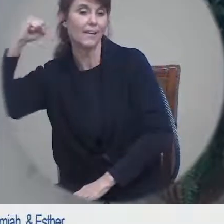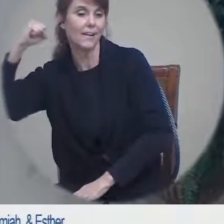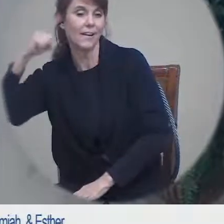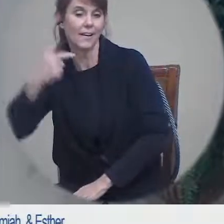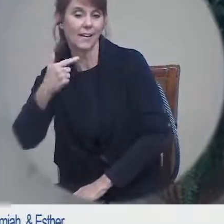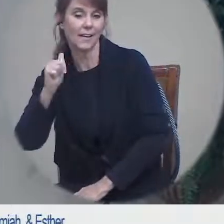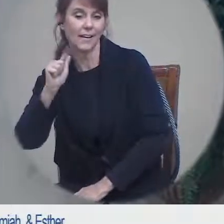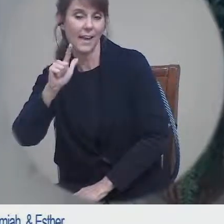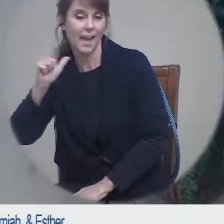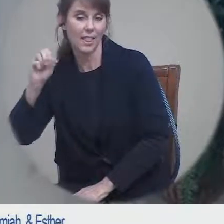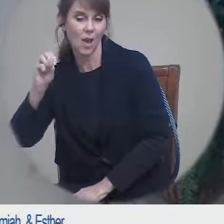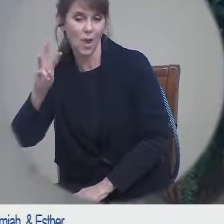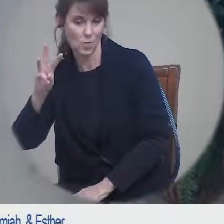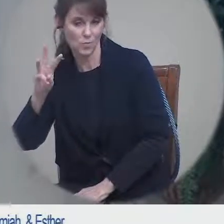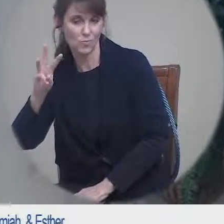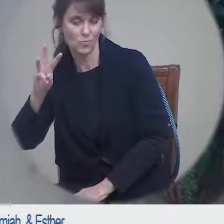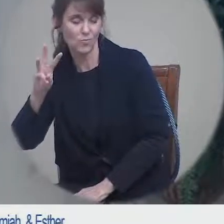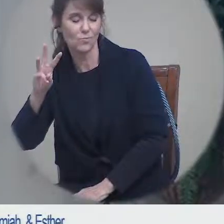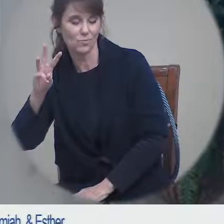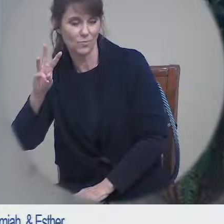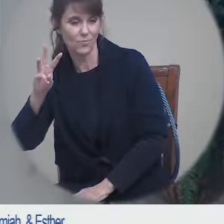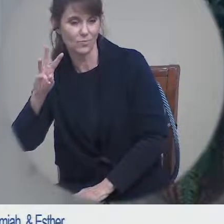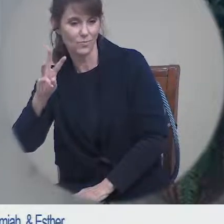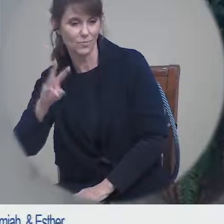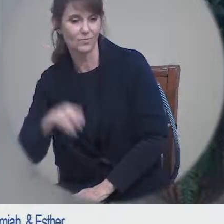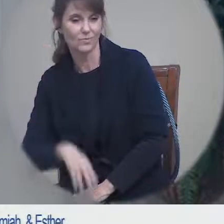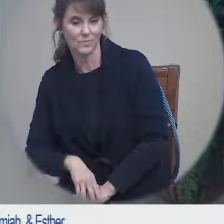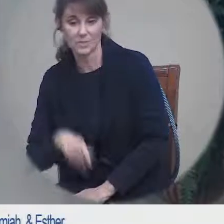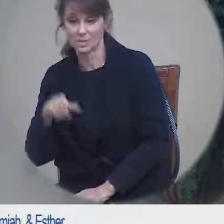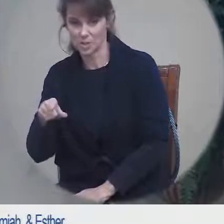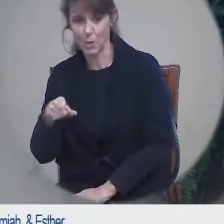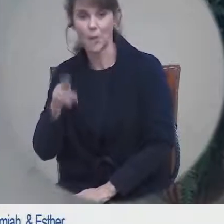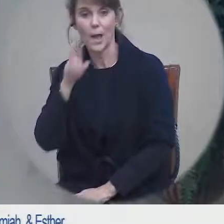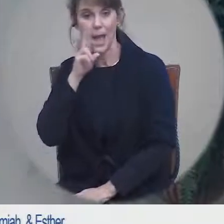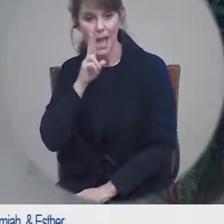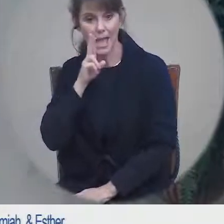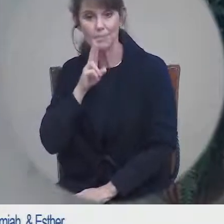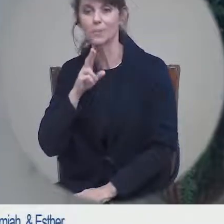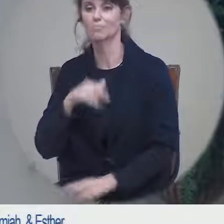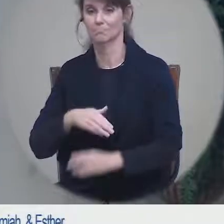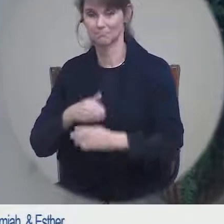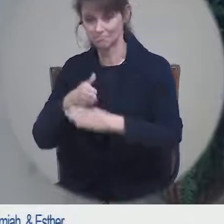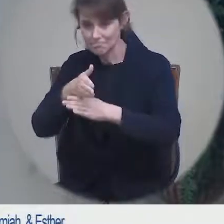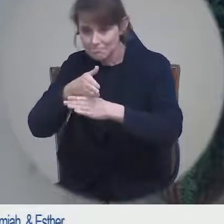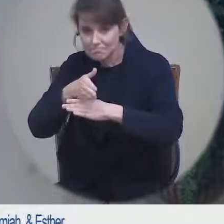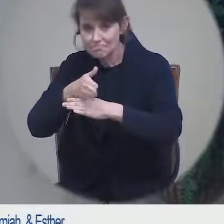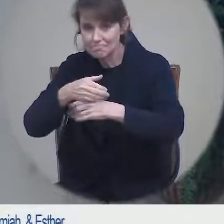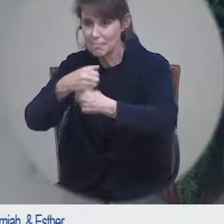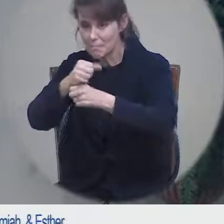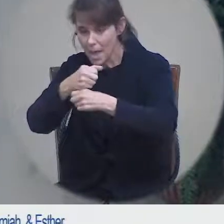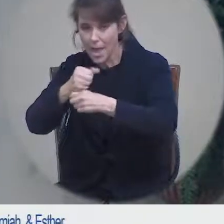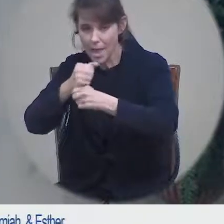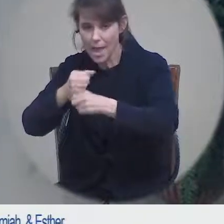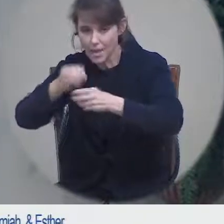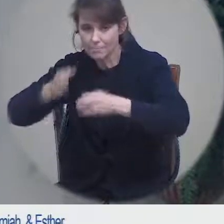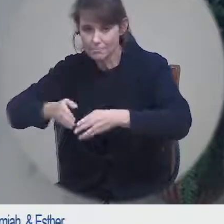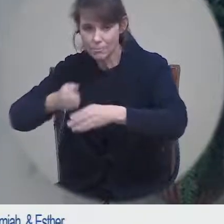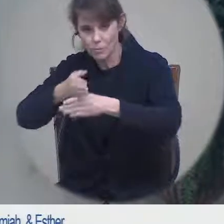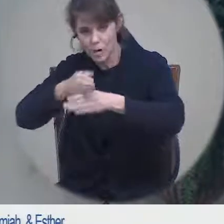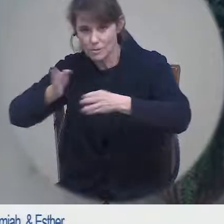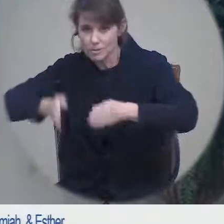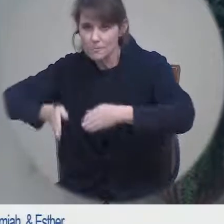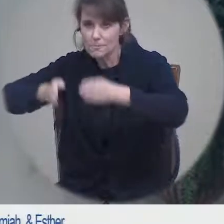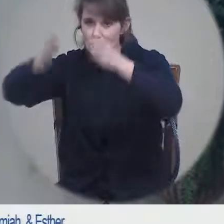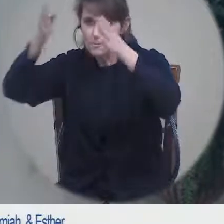banquet. And the advice pleased Haman, so he had the gallows made. Now look at verse 14 and compare it to